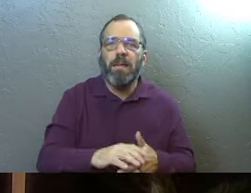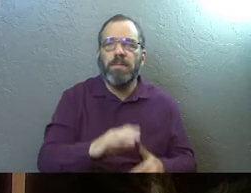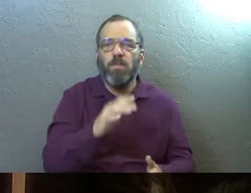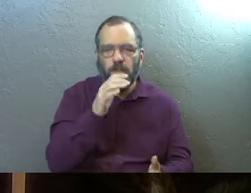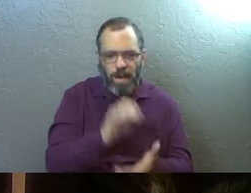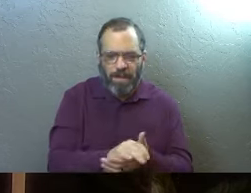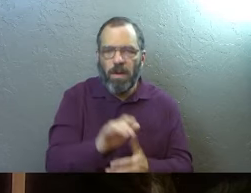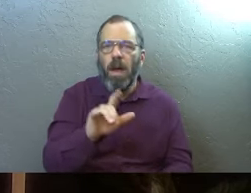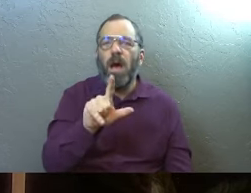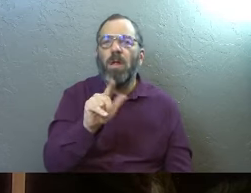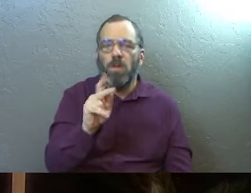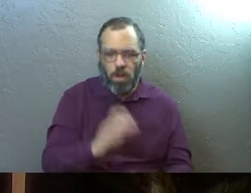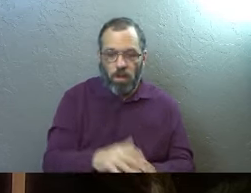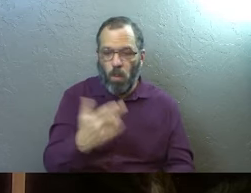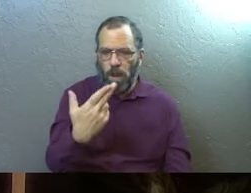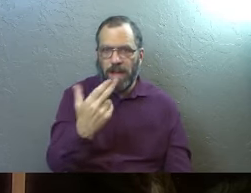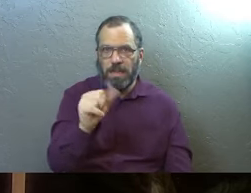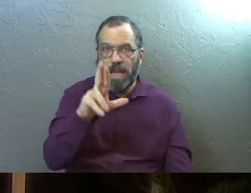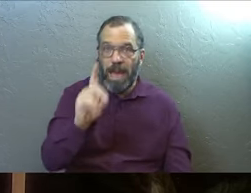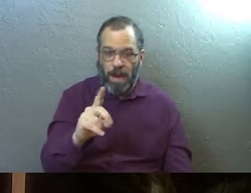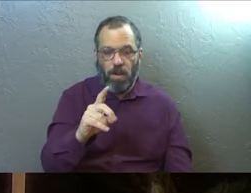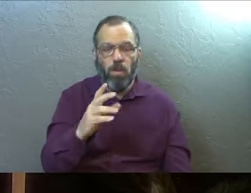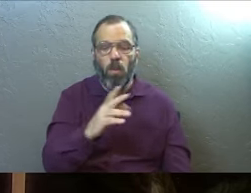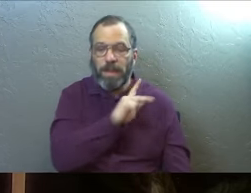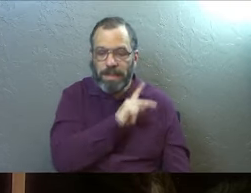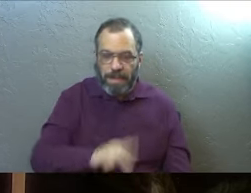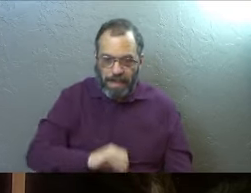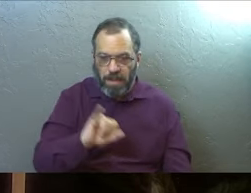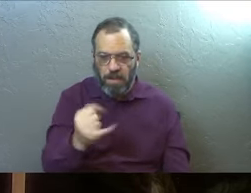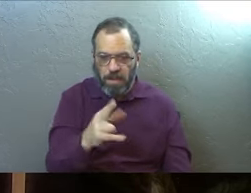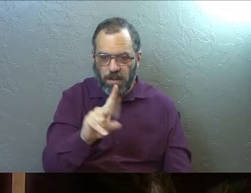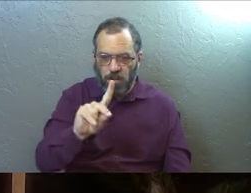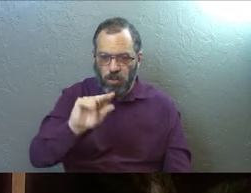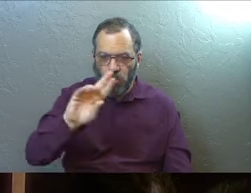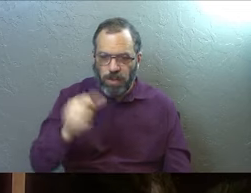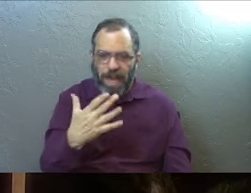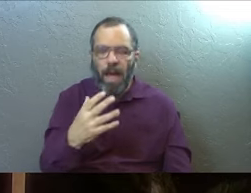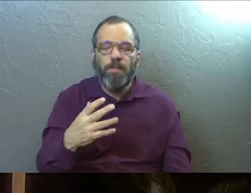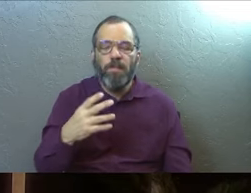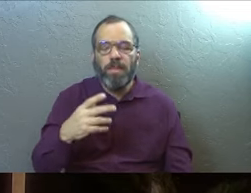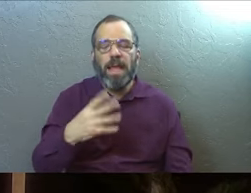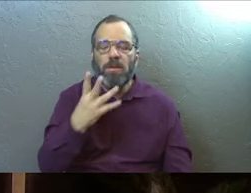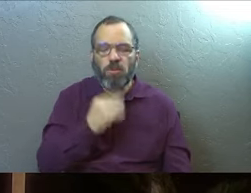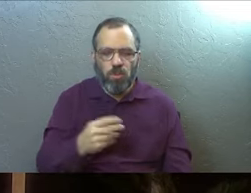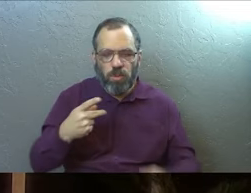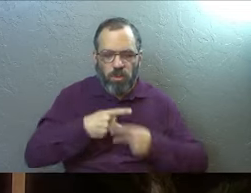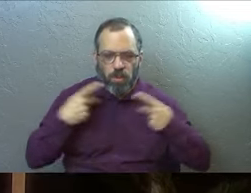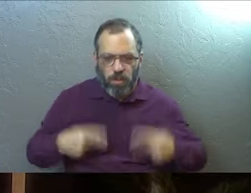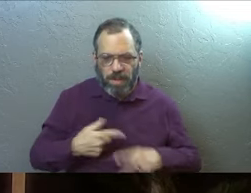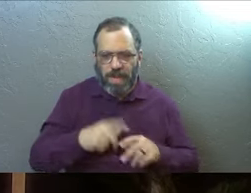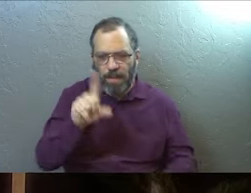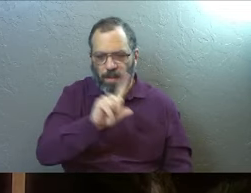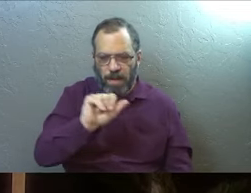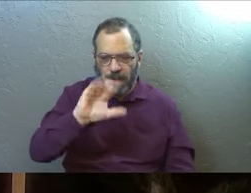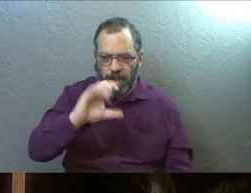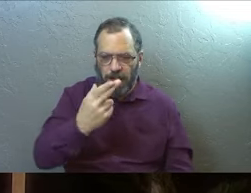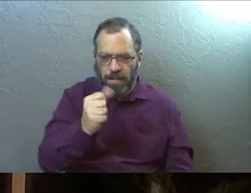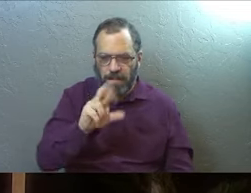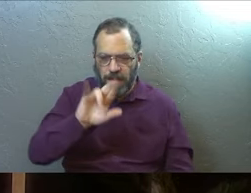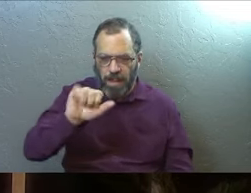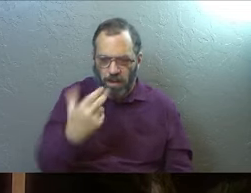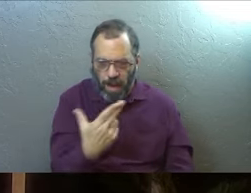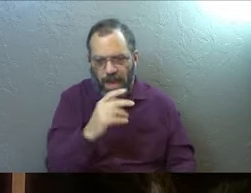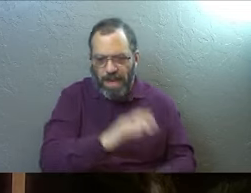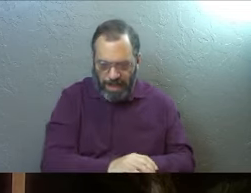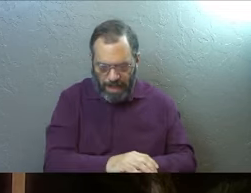5. When Herod was king of Judea, there was a Jewish priest named Zechariah. And he was a member of the